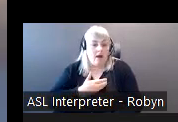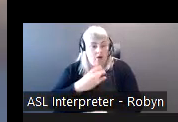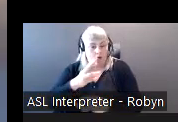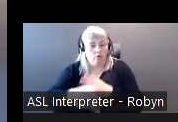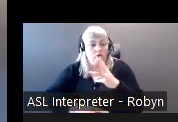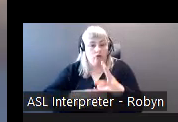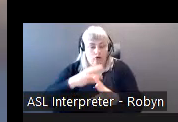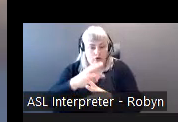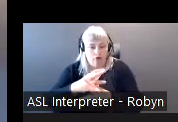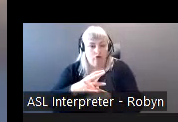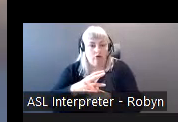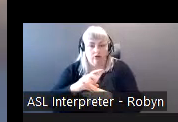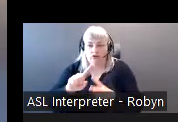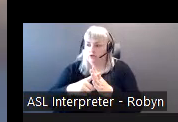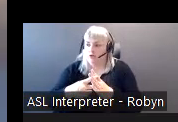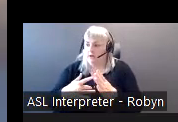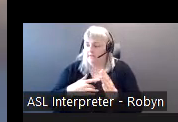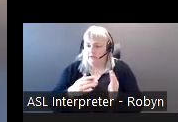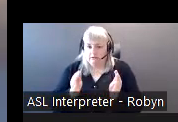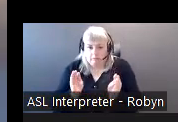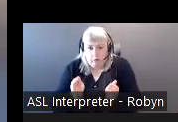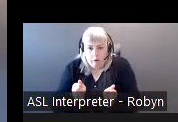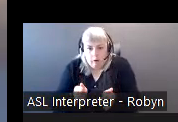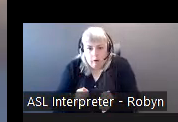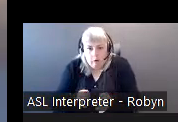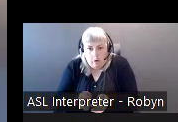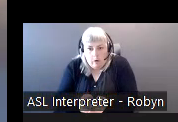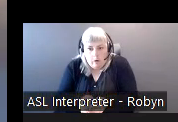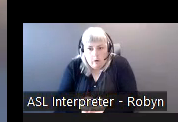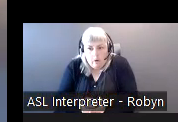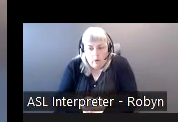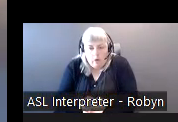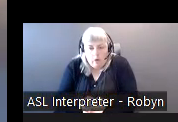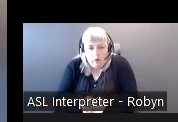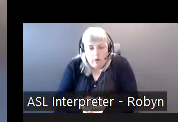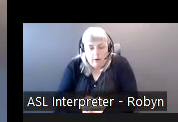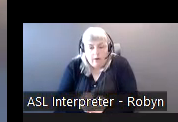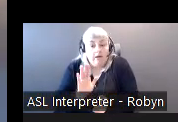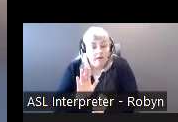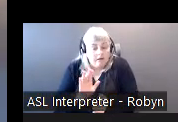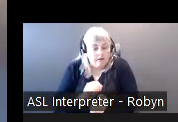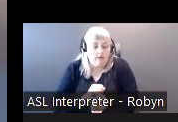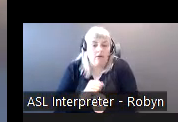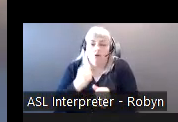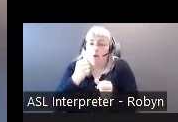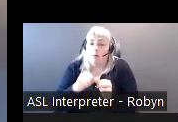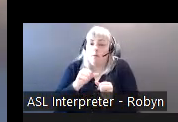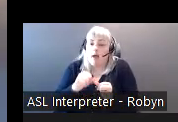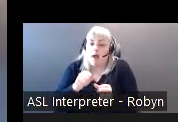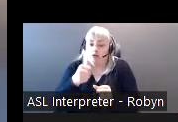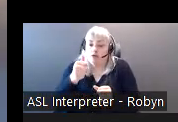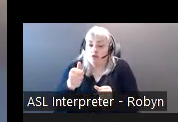really small. But it's really important to remind ourselves that the world is bigger